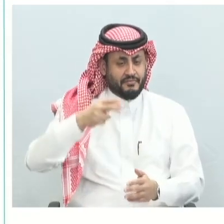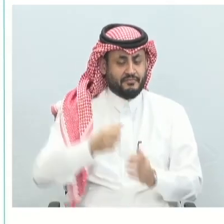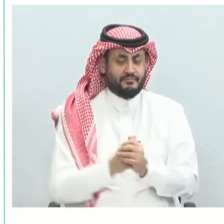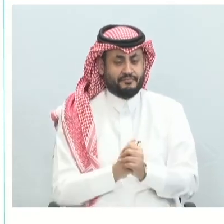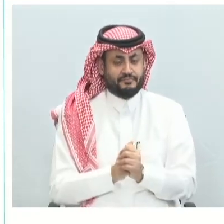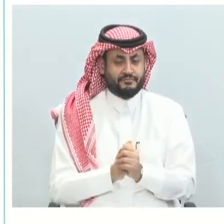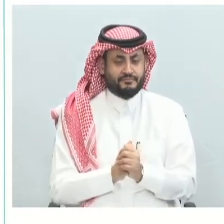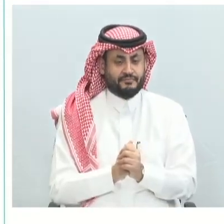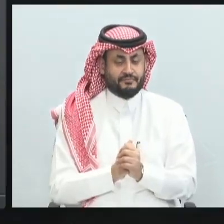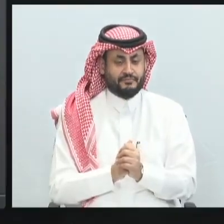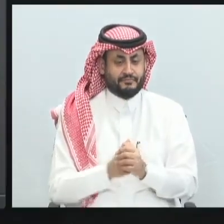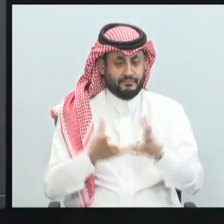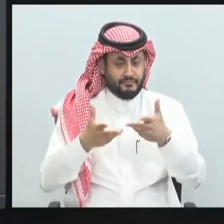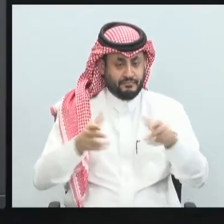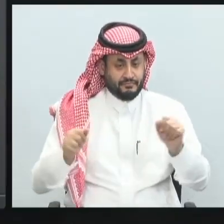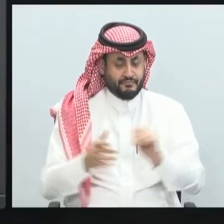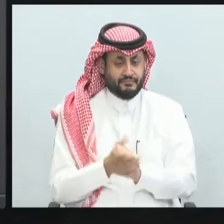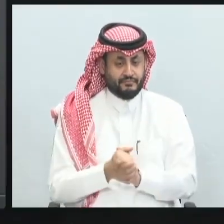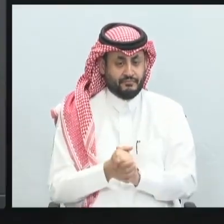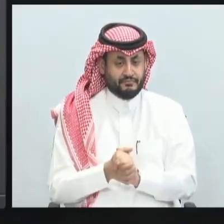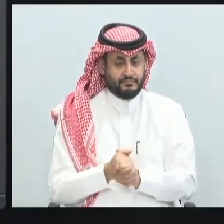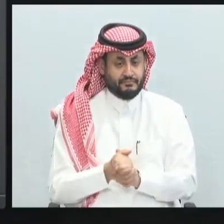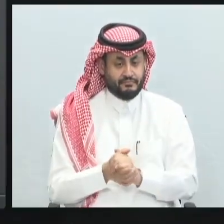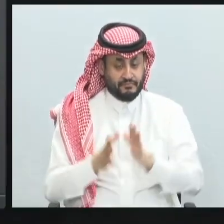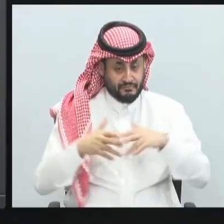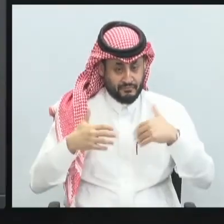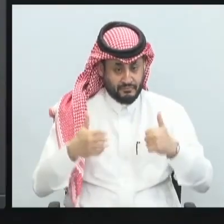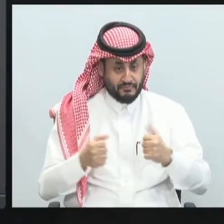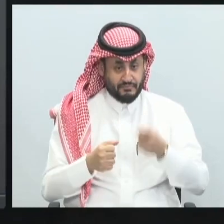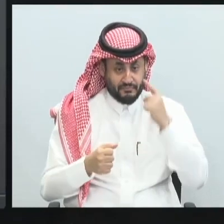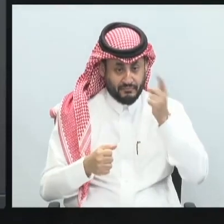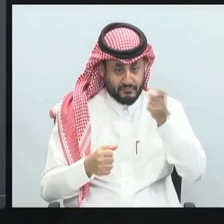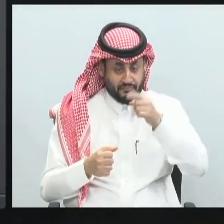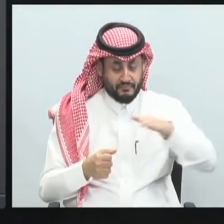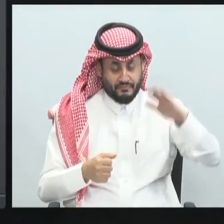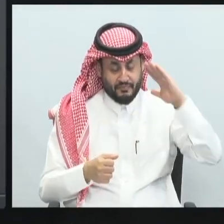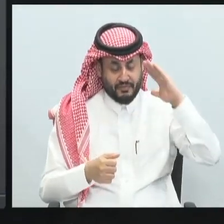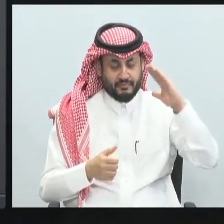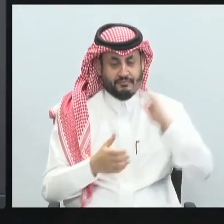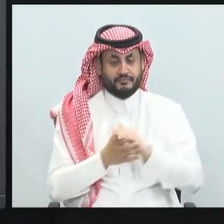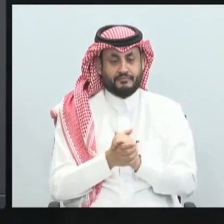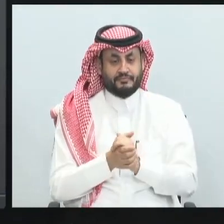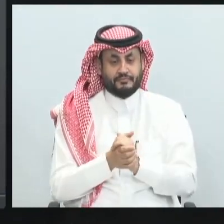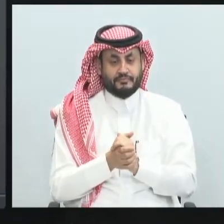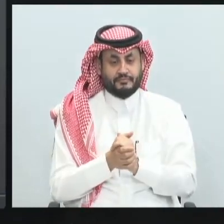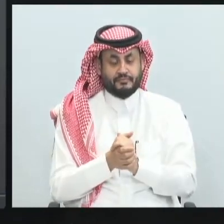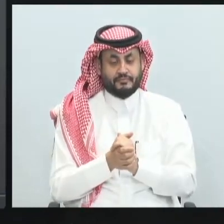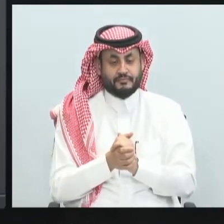and H. Okay, so this is the end of our lesson today. I hope you enjoyed. See you next time, inshallah ta'ala. Assalamu alaikum wa rahmatullahi wa barakatuh.